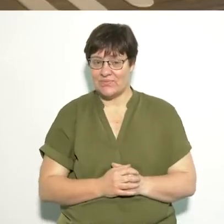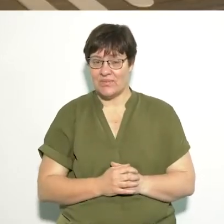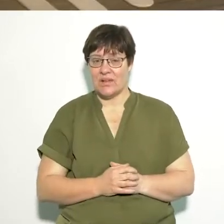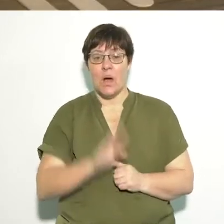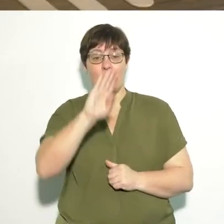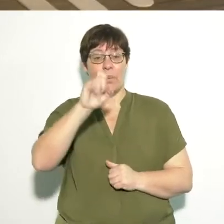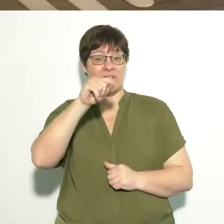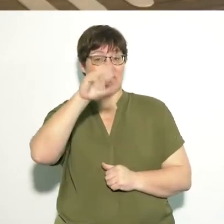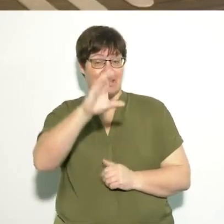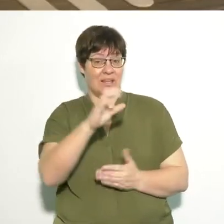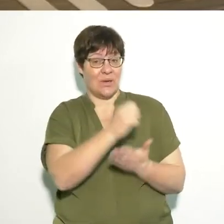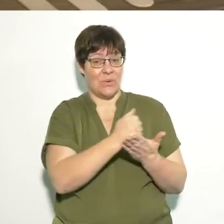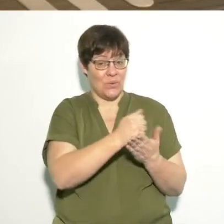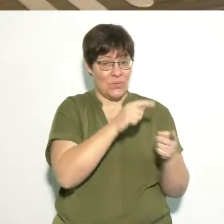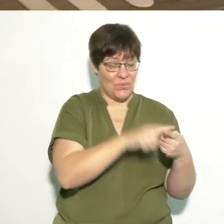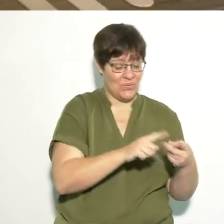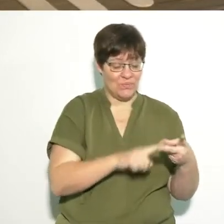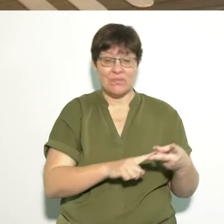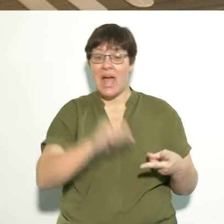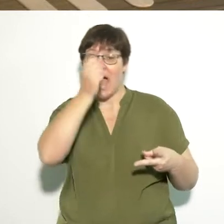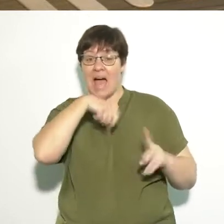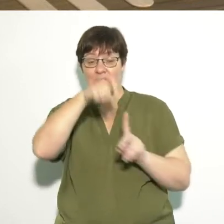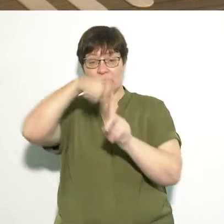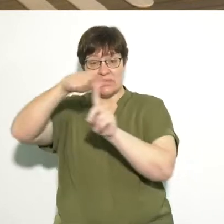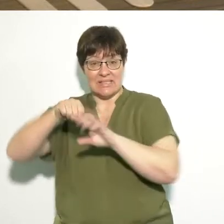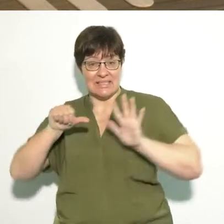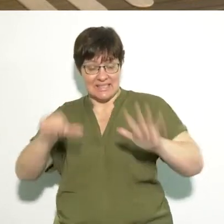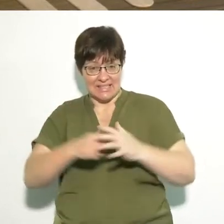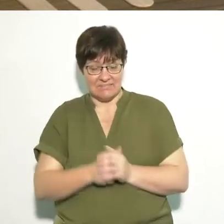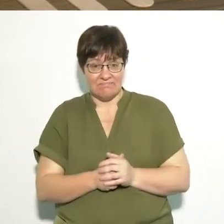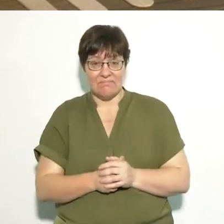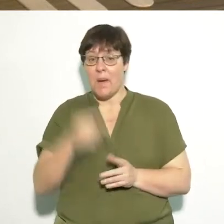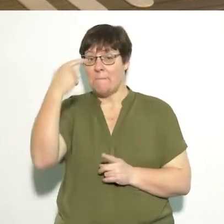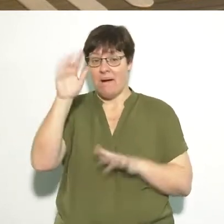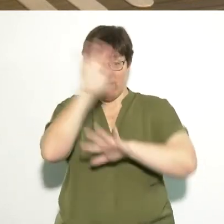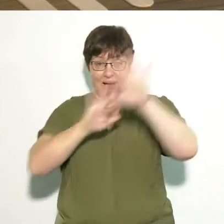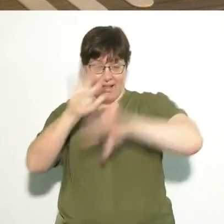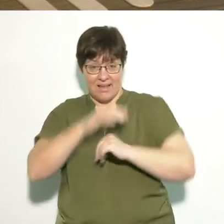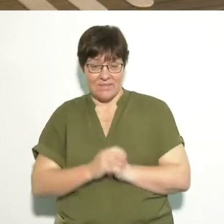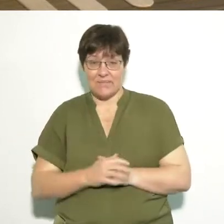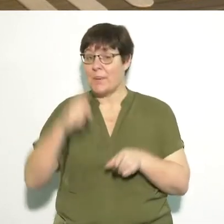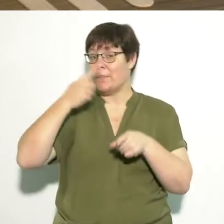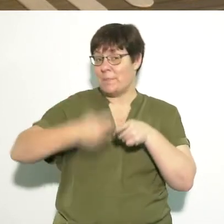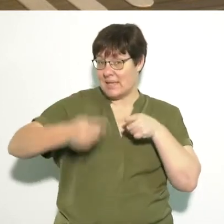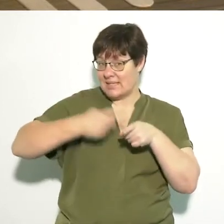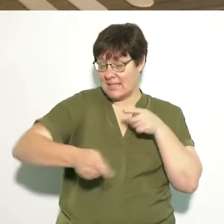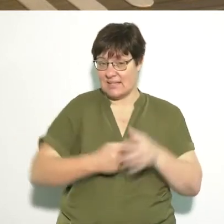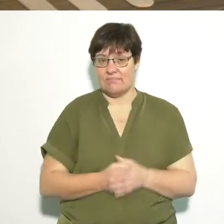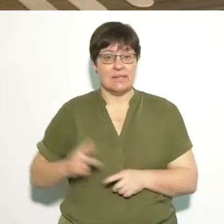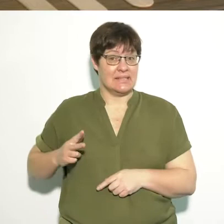Some Bostik glue, 6 ice cream sticks, a colourful marker, a